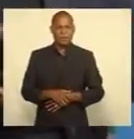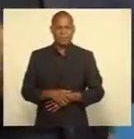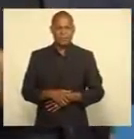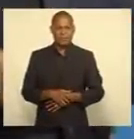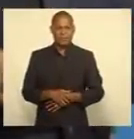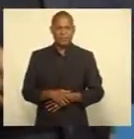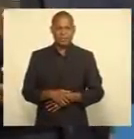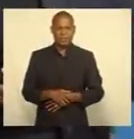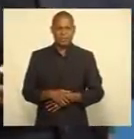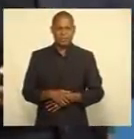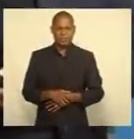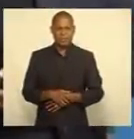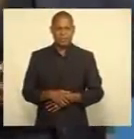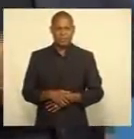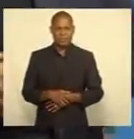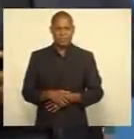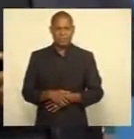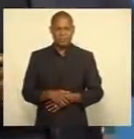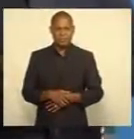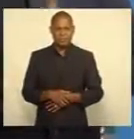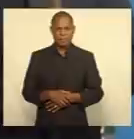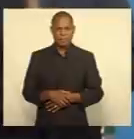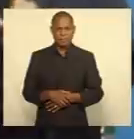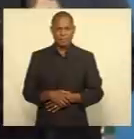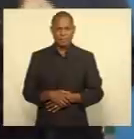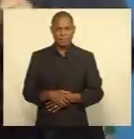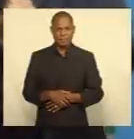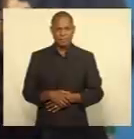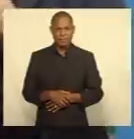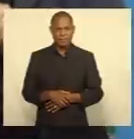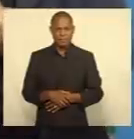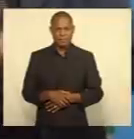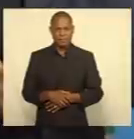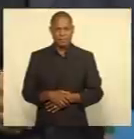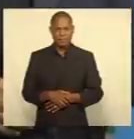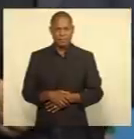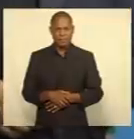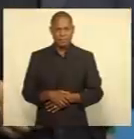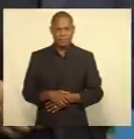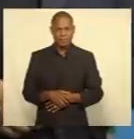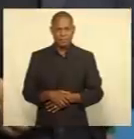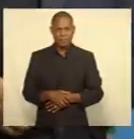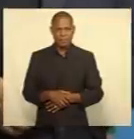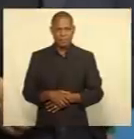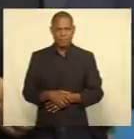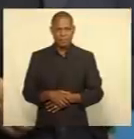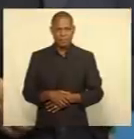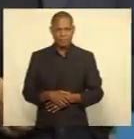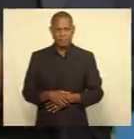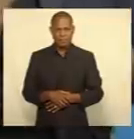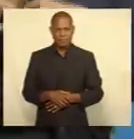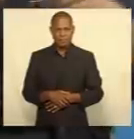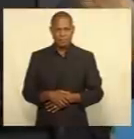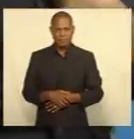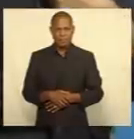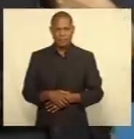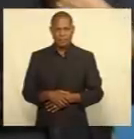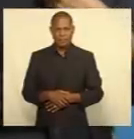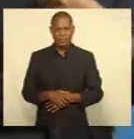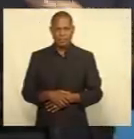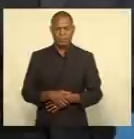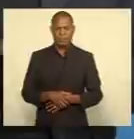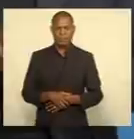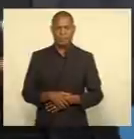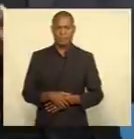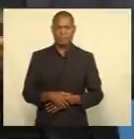corridor, we would have actually known who all the phones that she was close proximity with, and we would have been informing those people with the